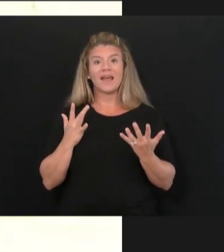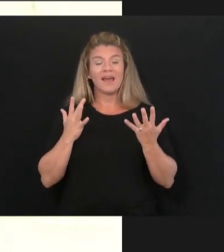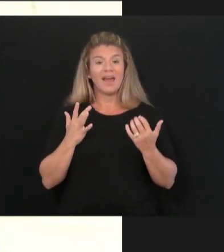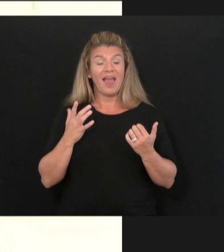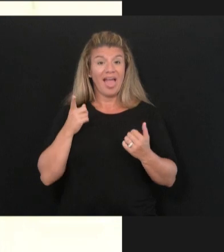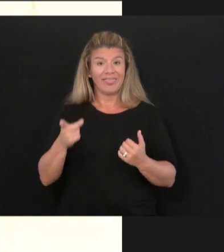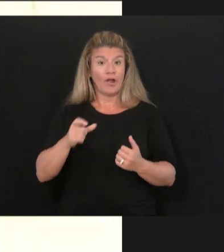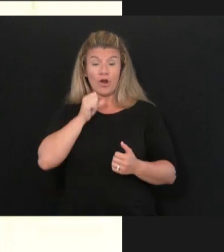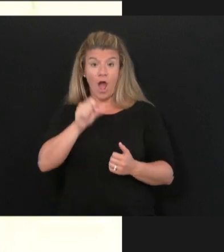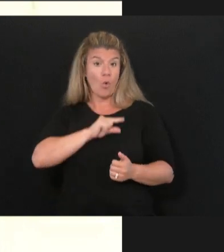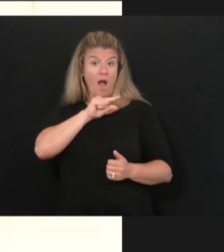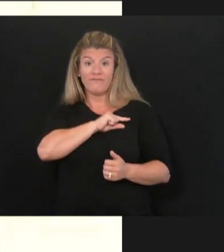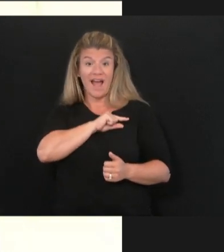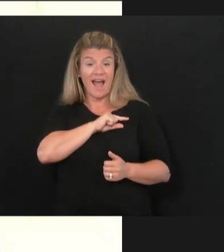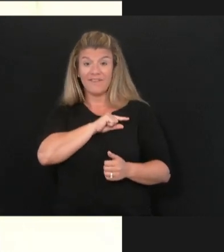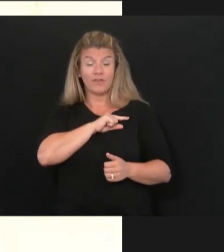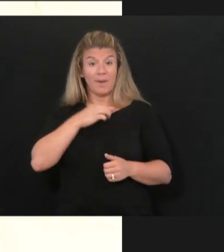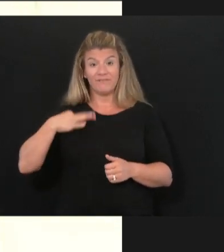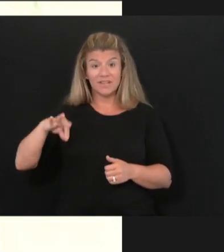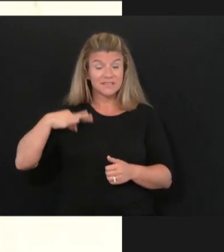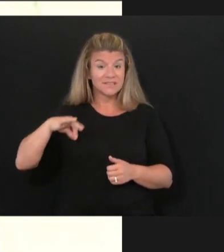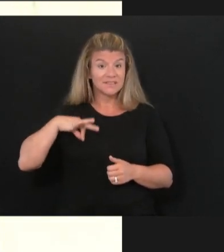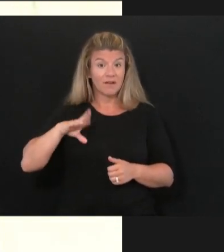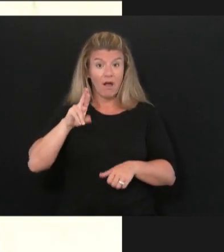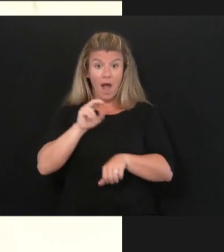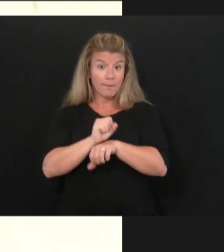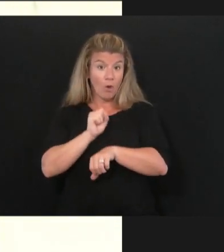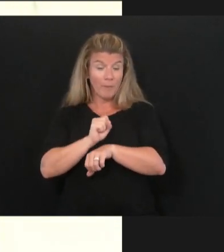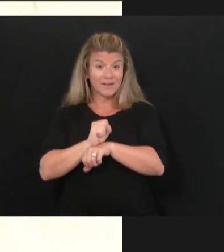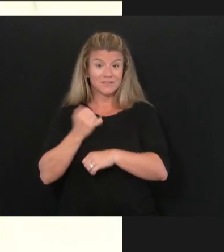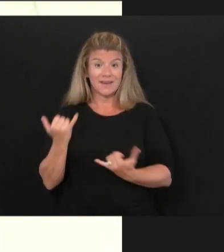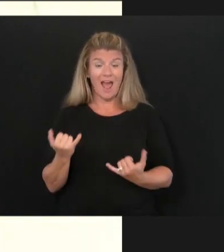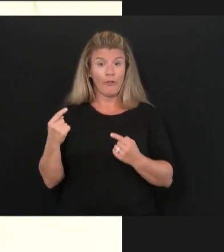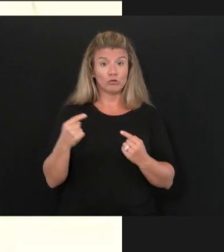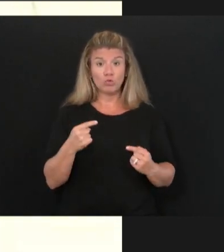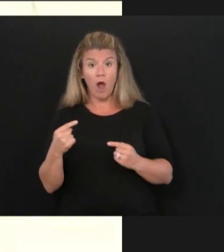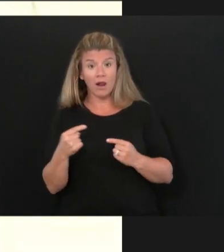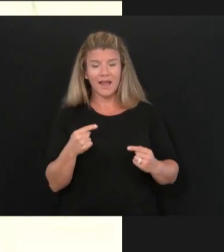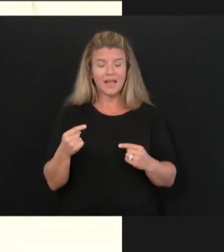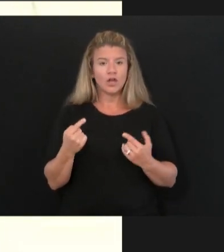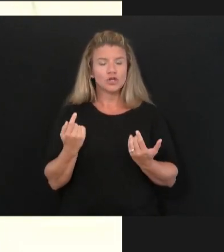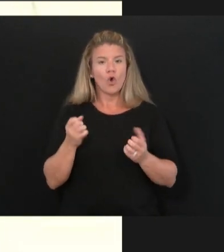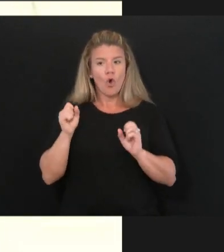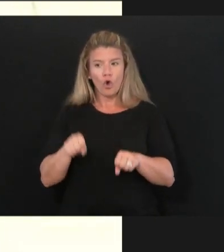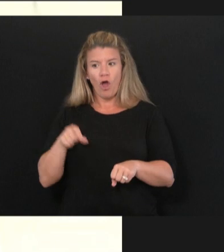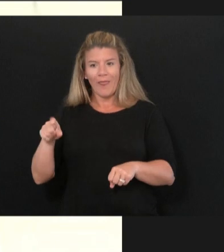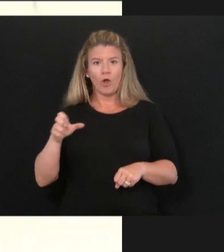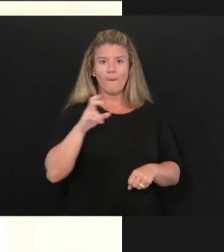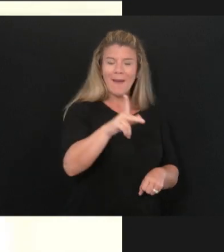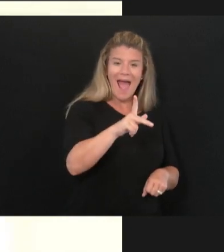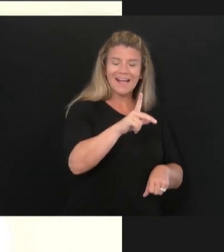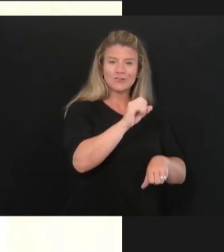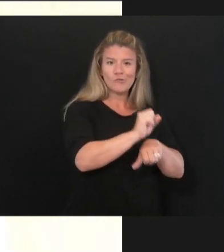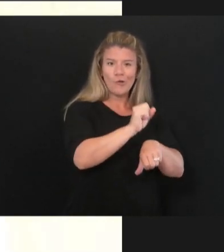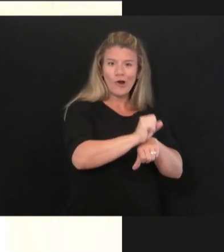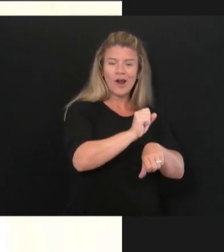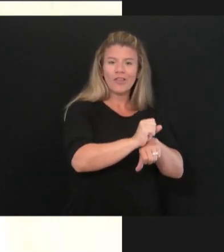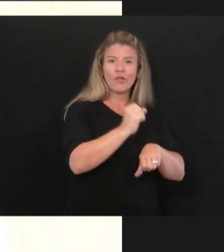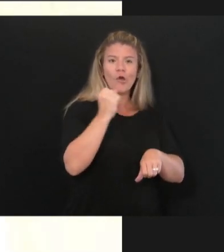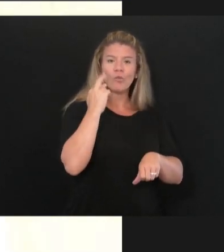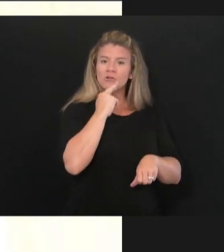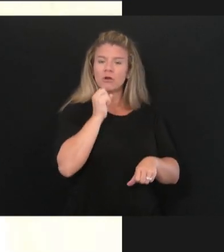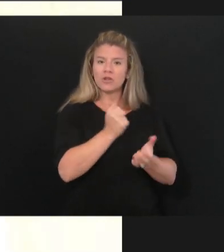West Virginia benefits, so they're struggling greatly. And if they were allowed to go back to these venues, these restaurants which have entertainment and bars,